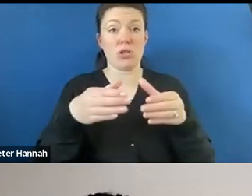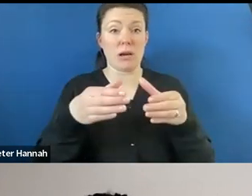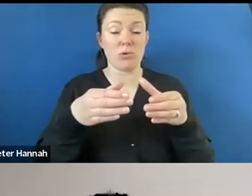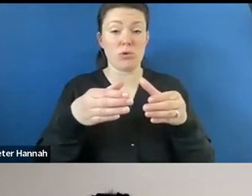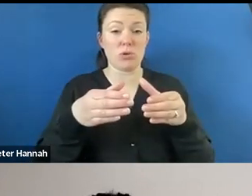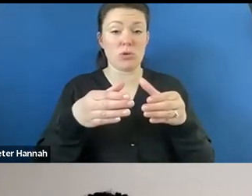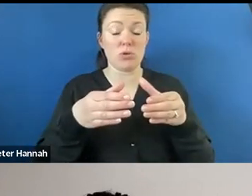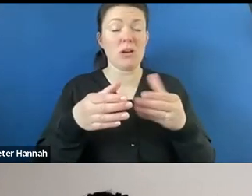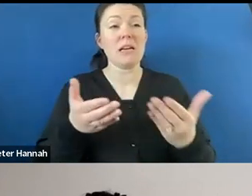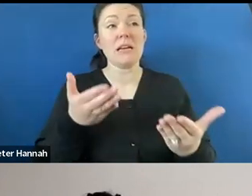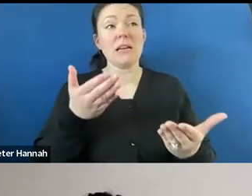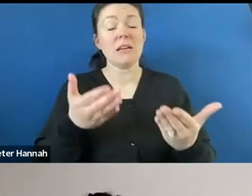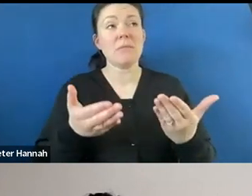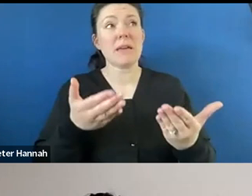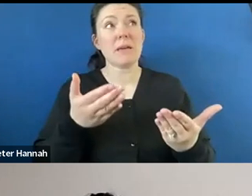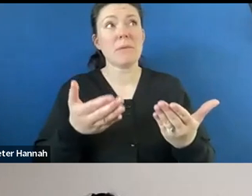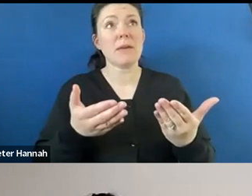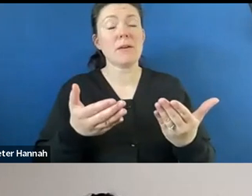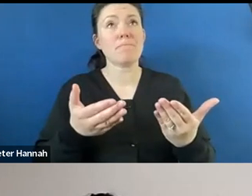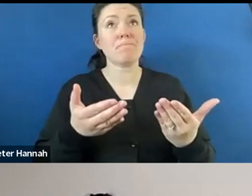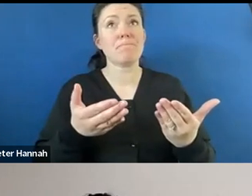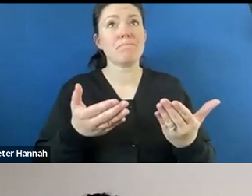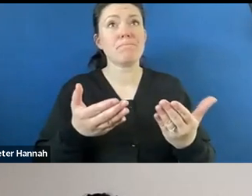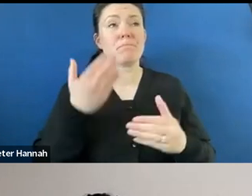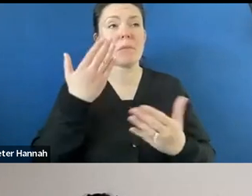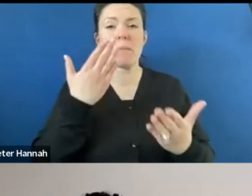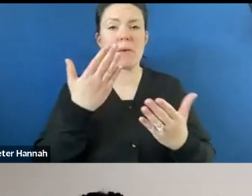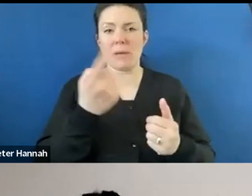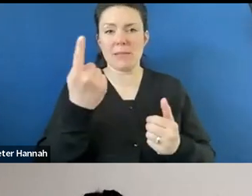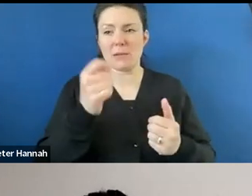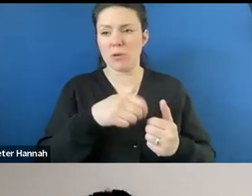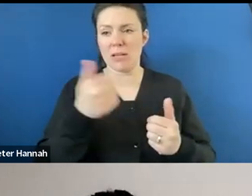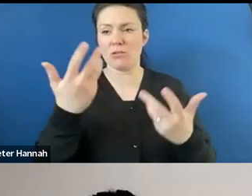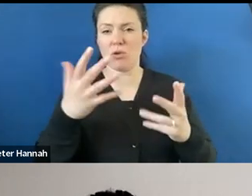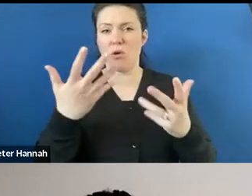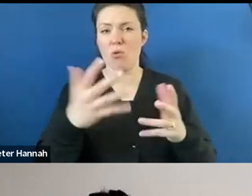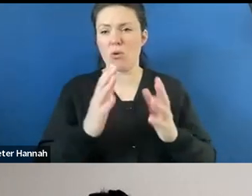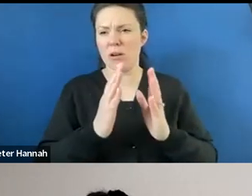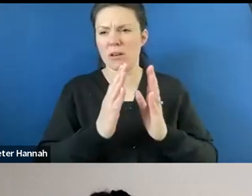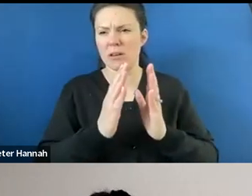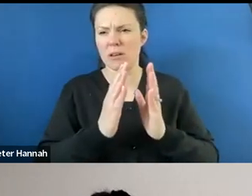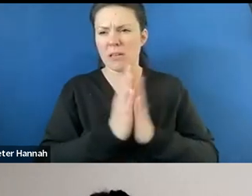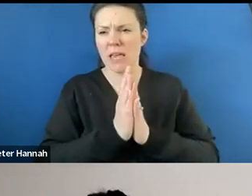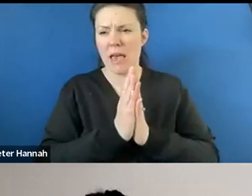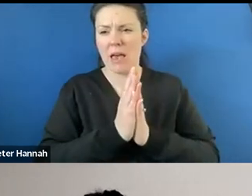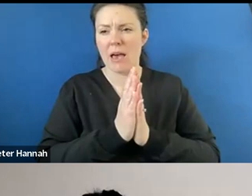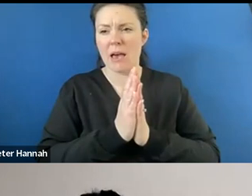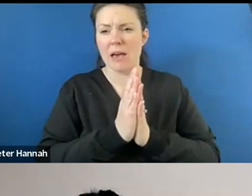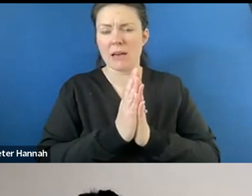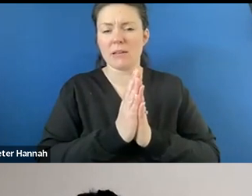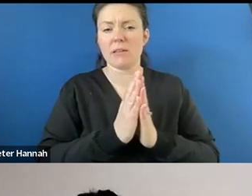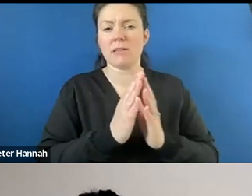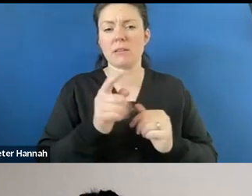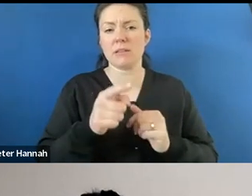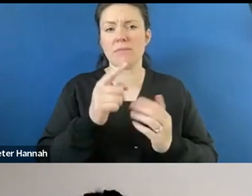maybe, I don't know, was asked by another shelter program with a